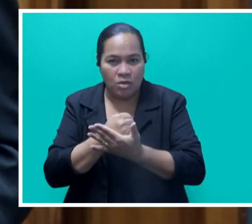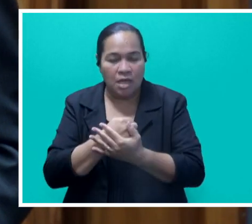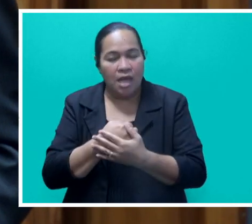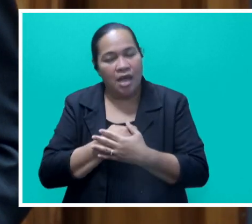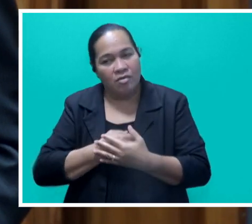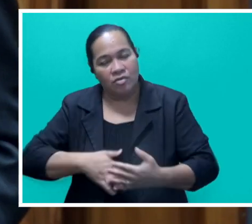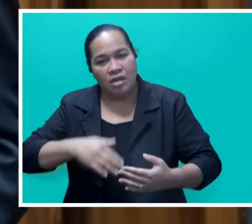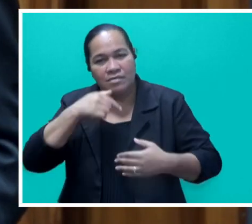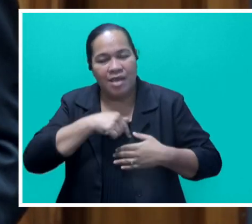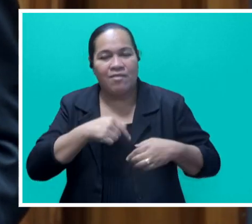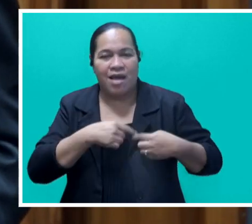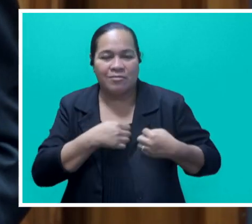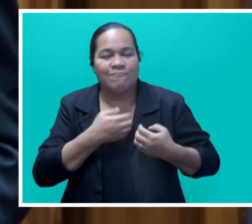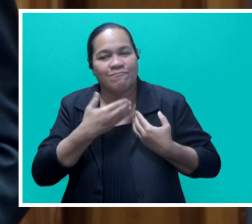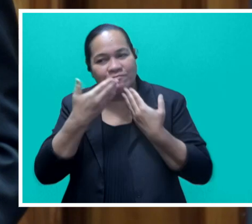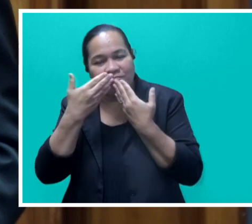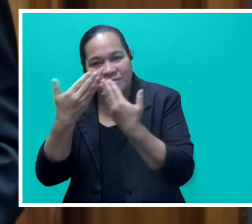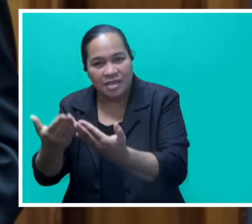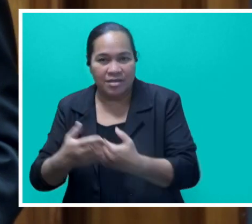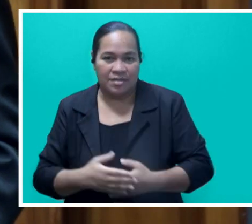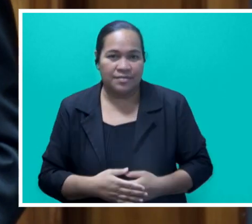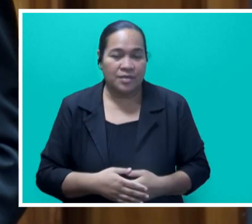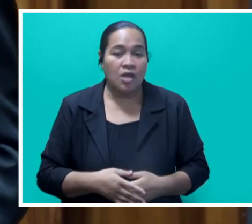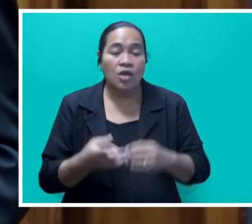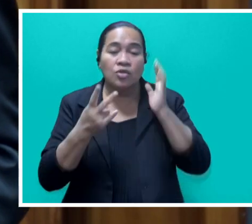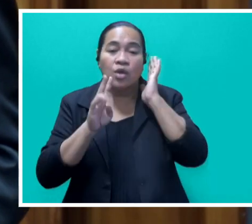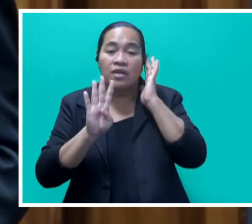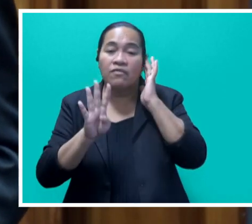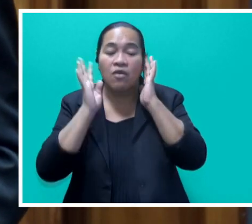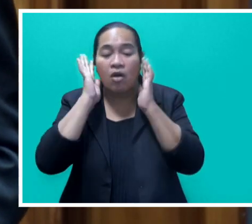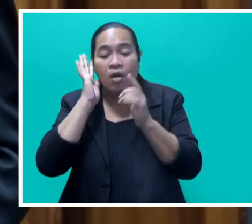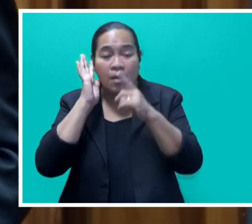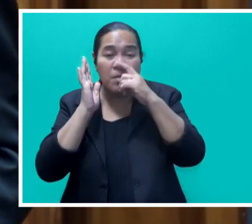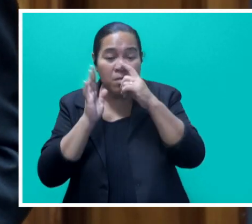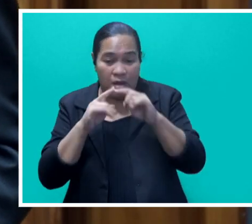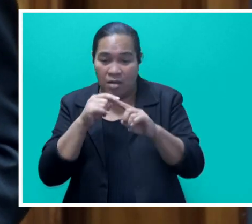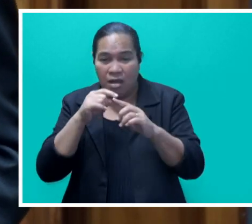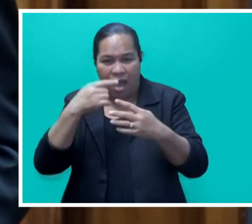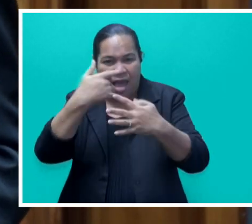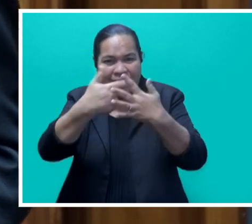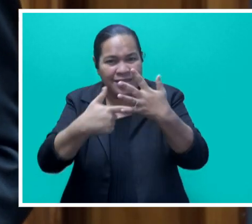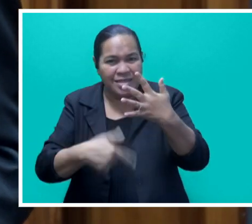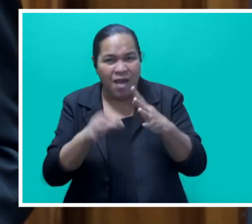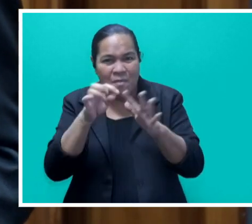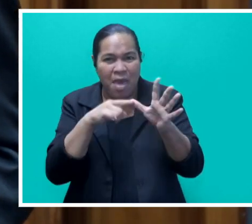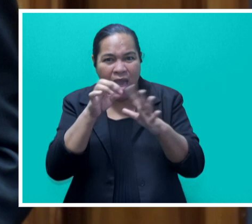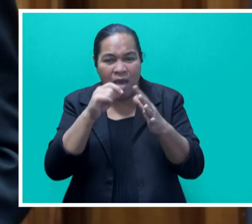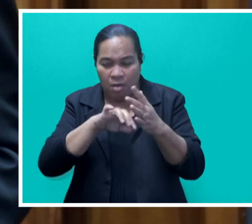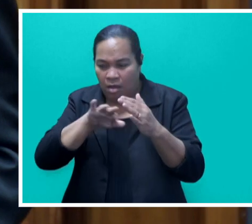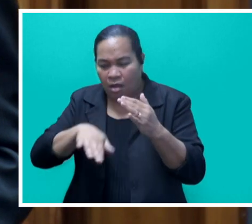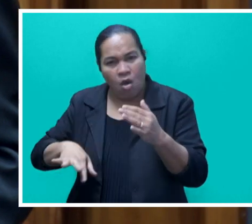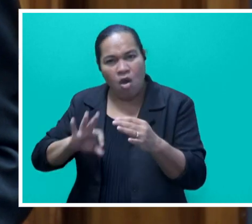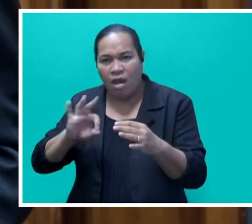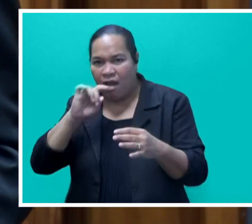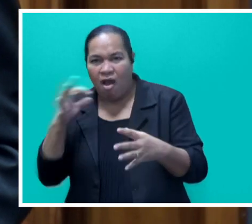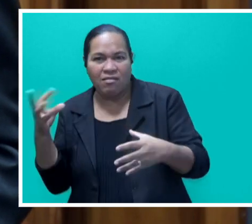deeply appreciated. To the 24 patriots that did not make it to Parliament, we will not forget you.